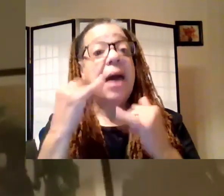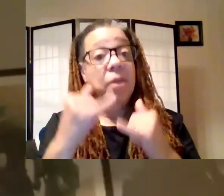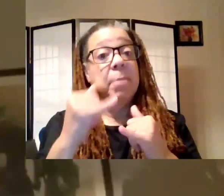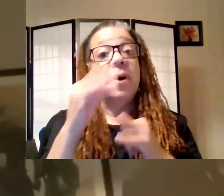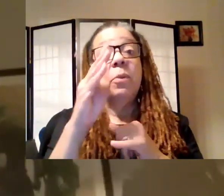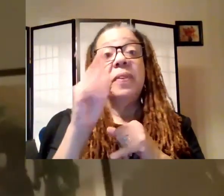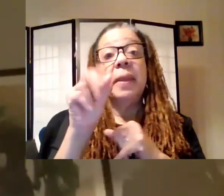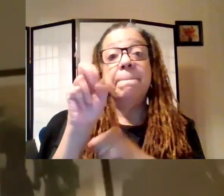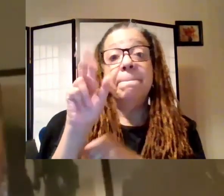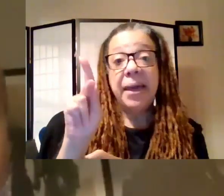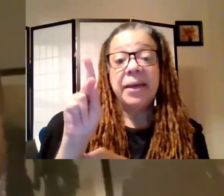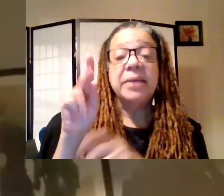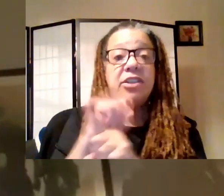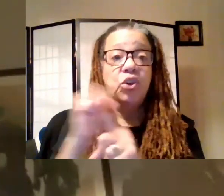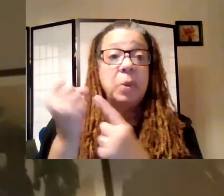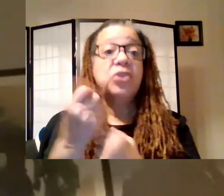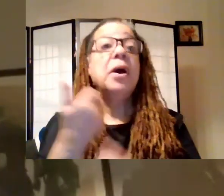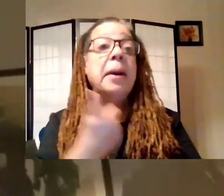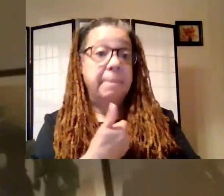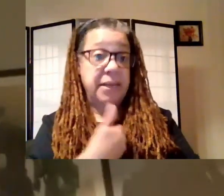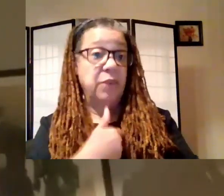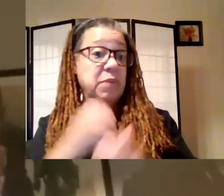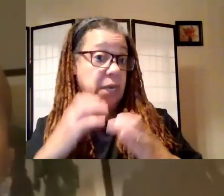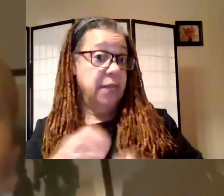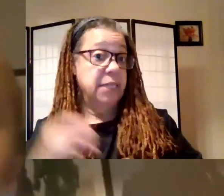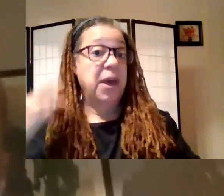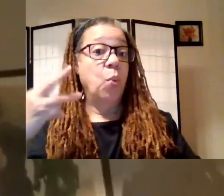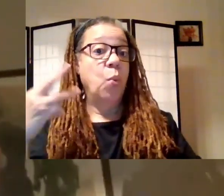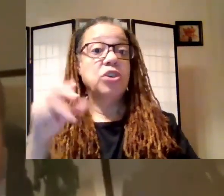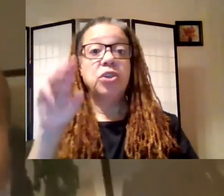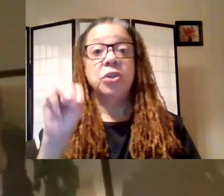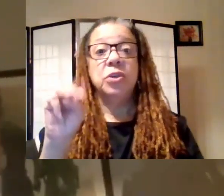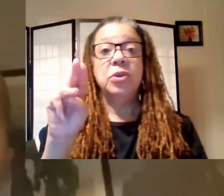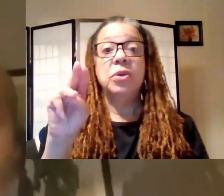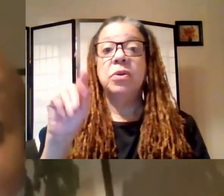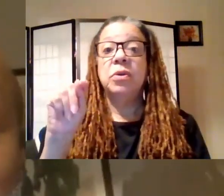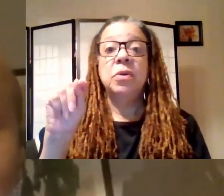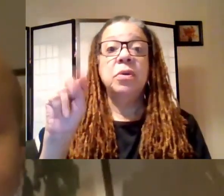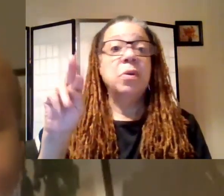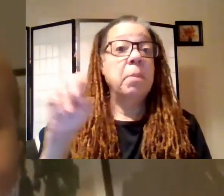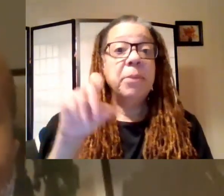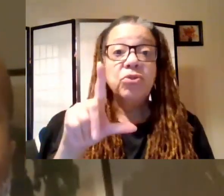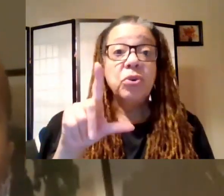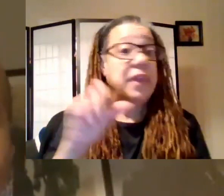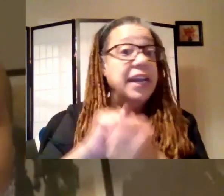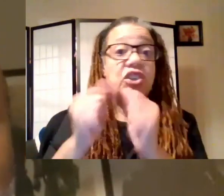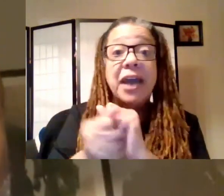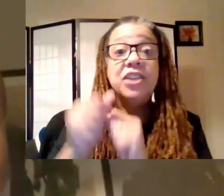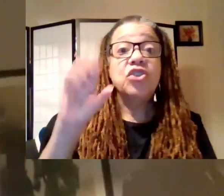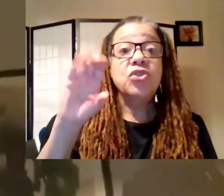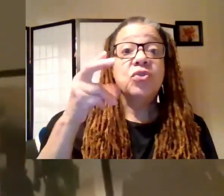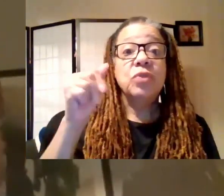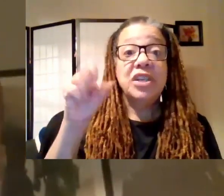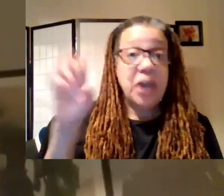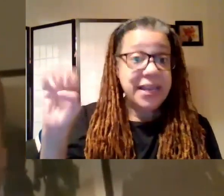happened several years ago, I used to be a customer of Washington Mutual, and Washington Mutual closed, and the next day it was Chase. So they do